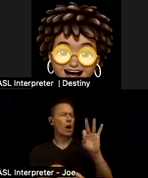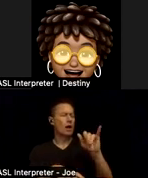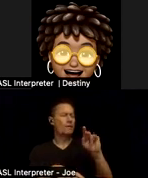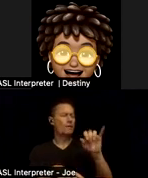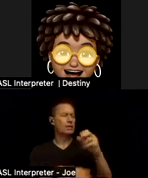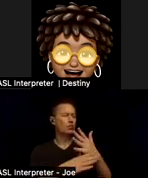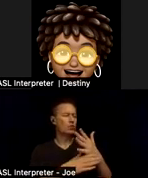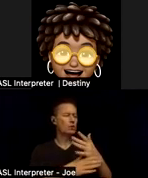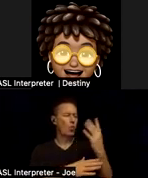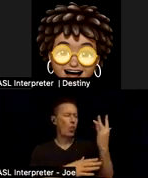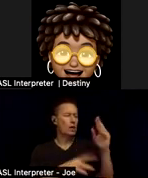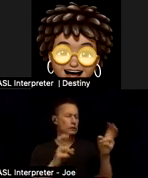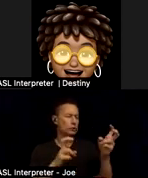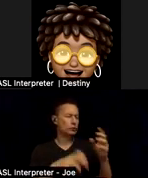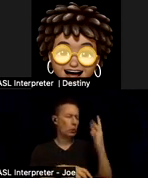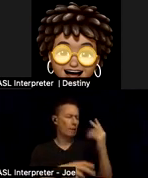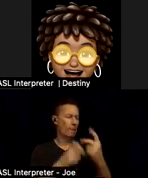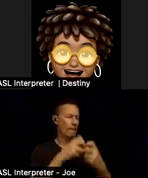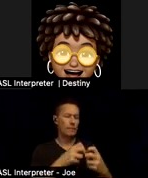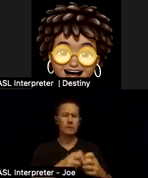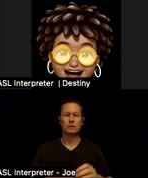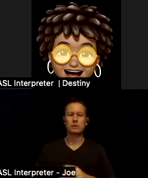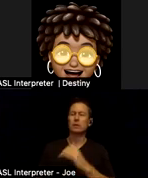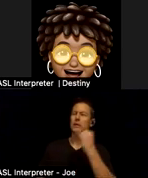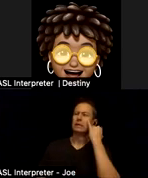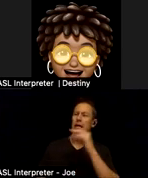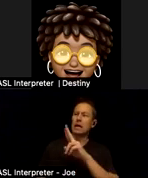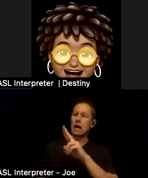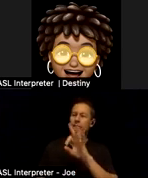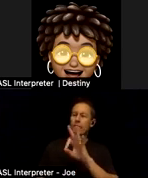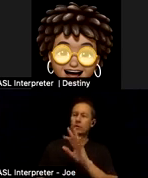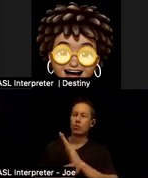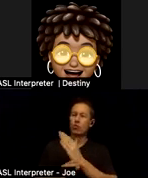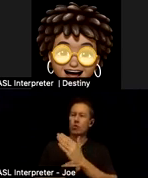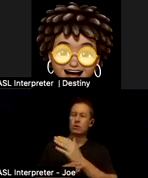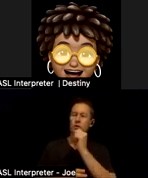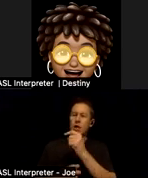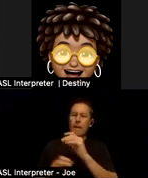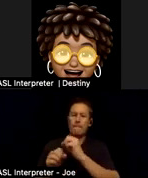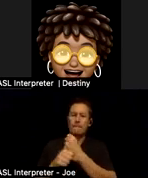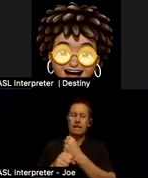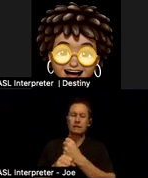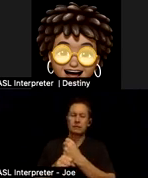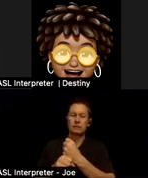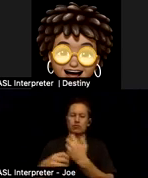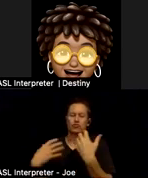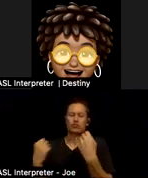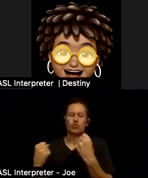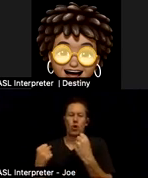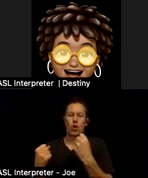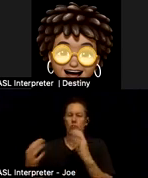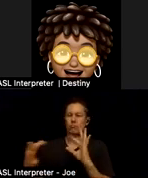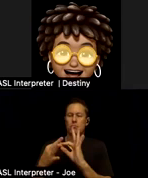issue? Yeah, so if you're on unfinished wood, I mean, it's not going to form a strong bond, and that TV could easily just grab